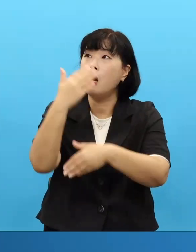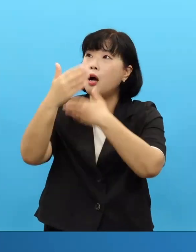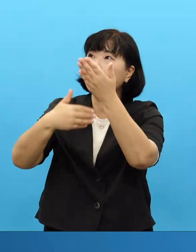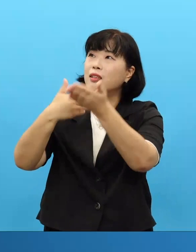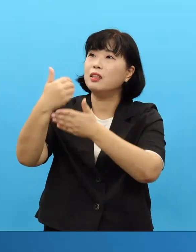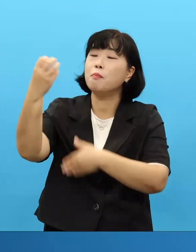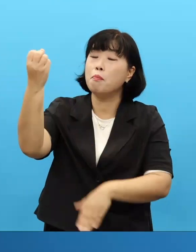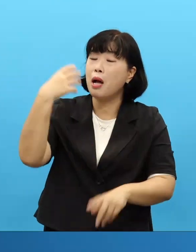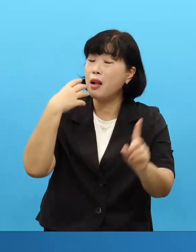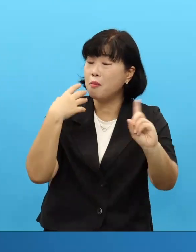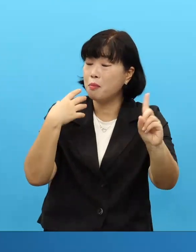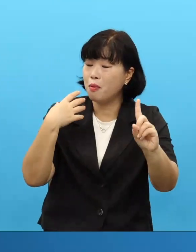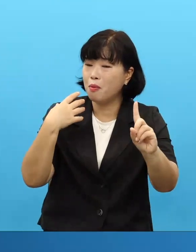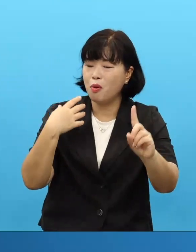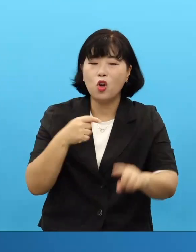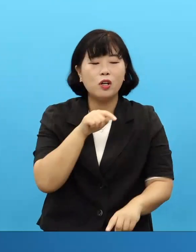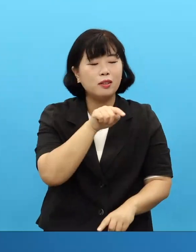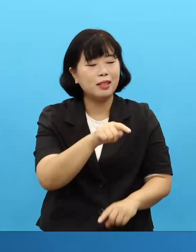to us a separate power.